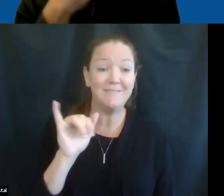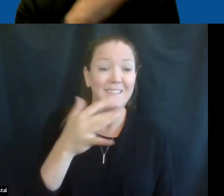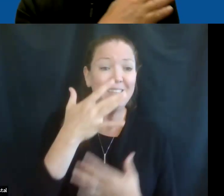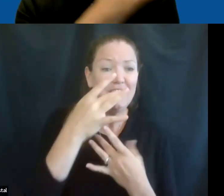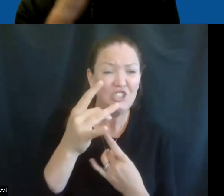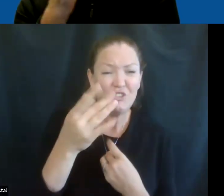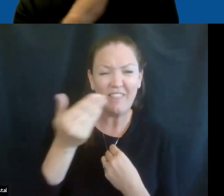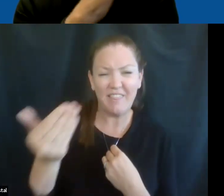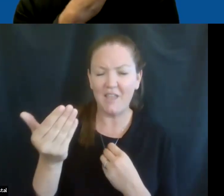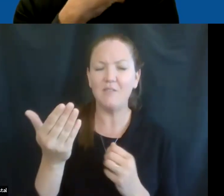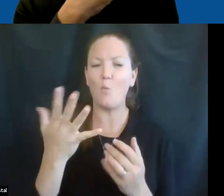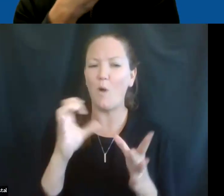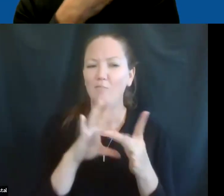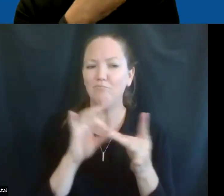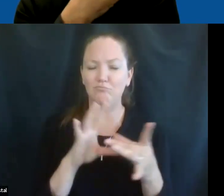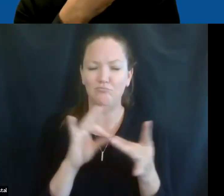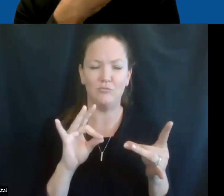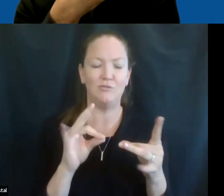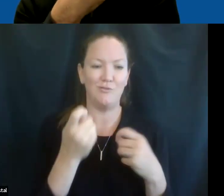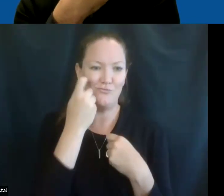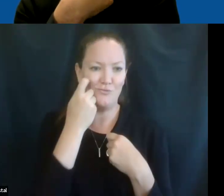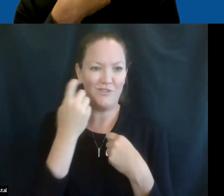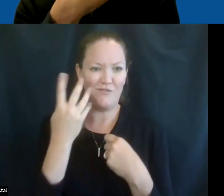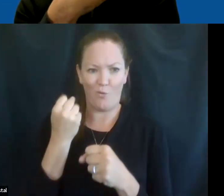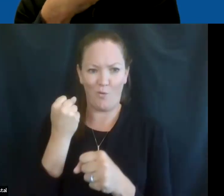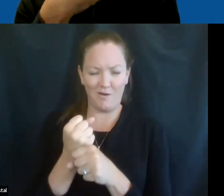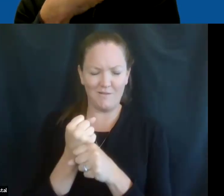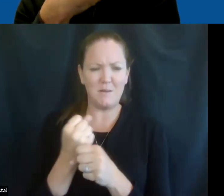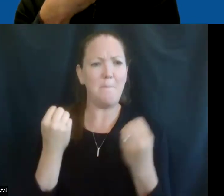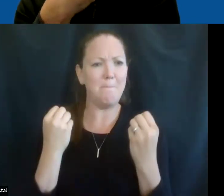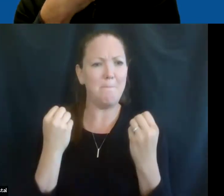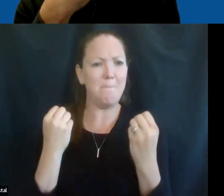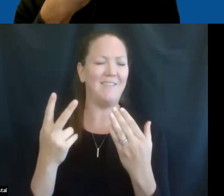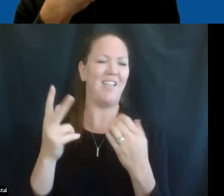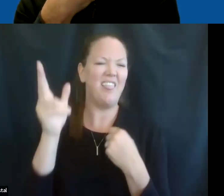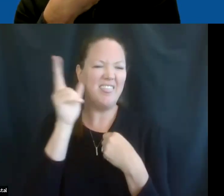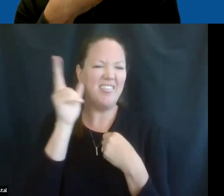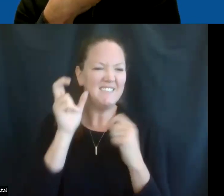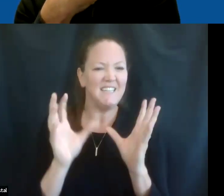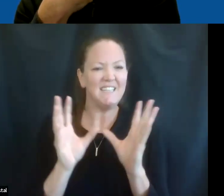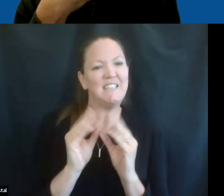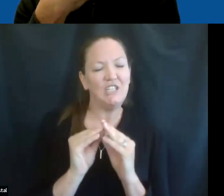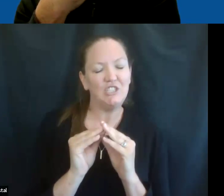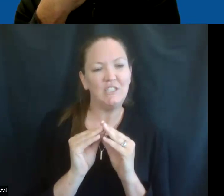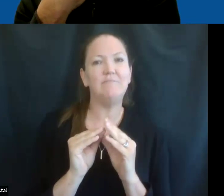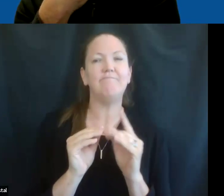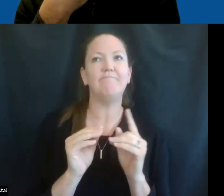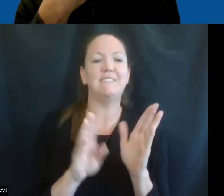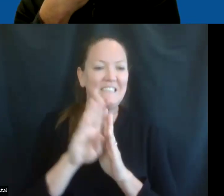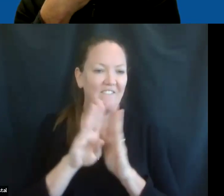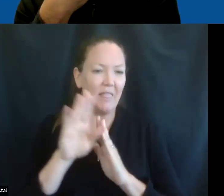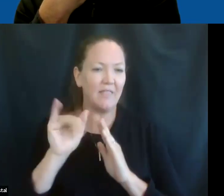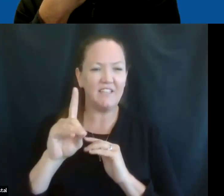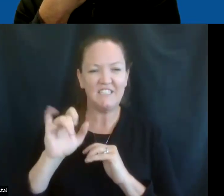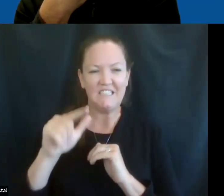during the last 4 years, a lot of our listening sessions and in developing the state digital equity